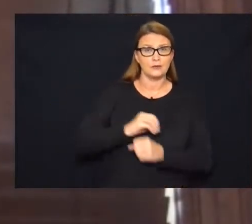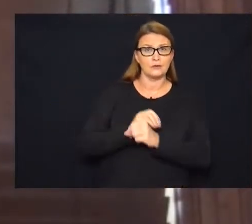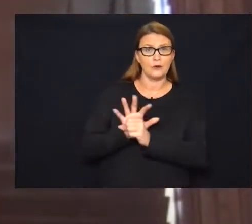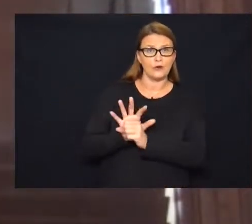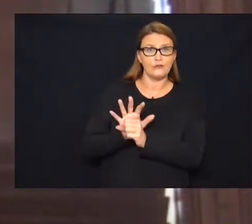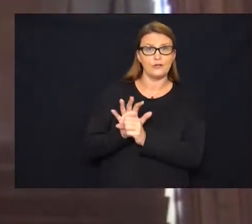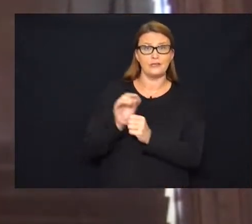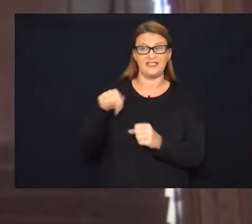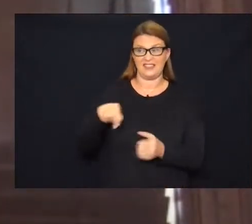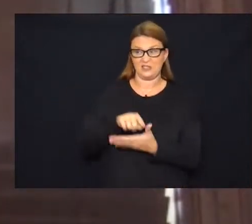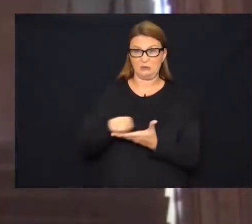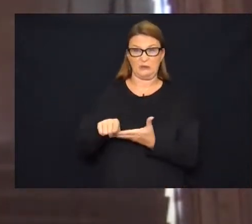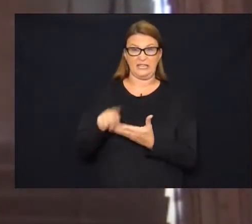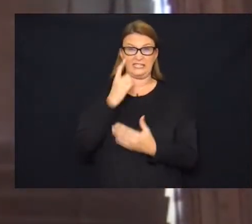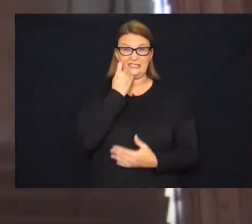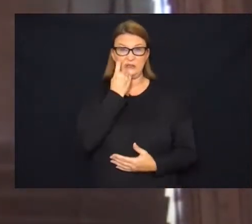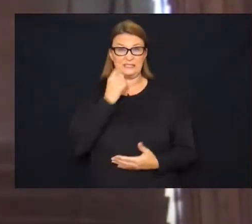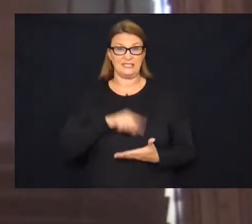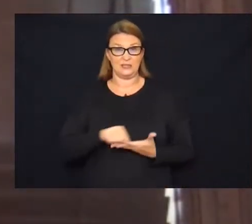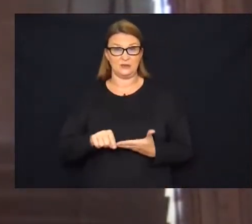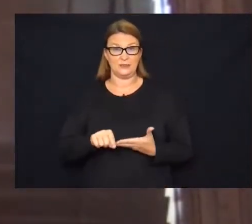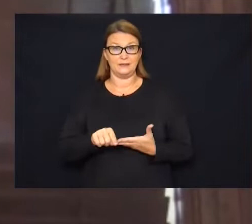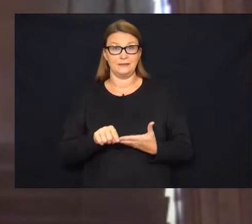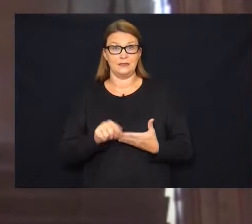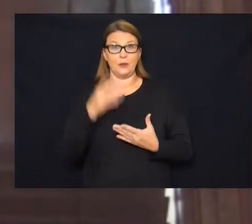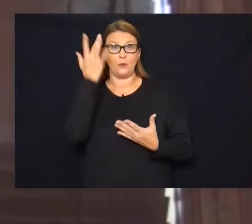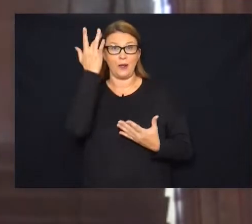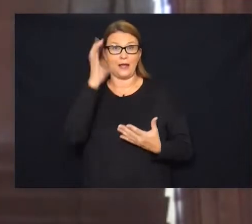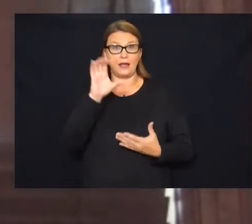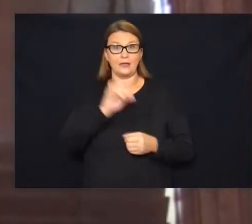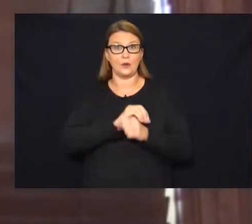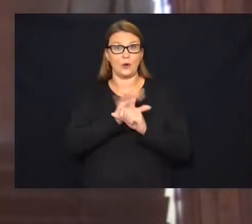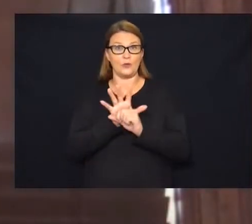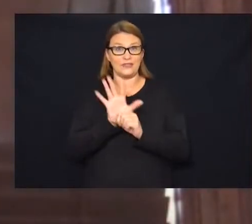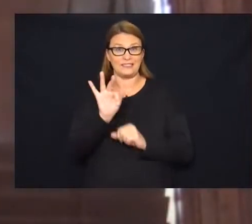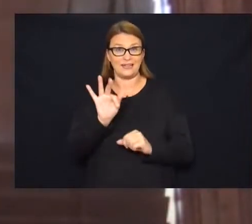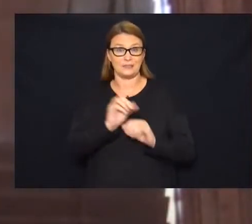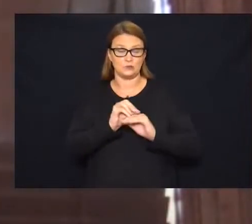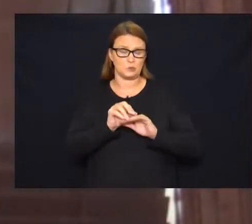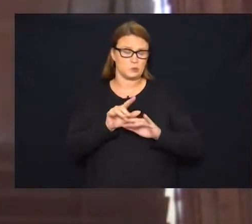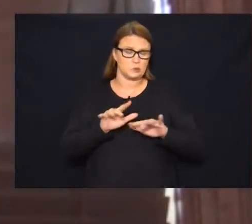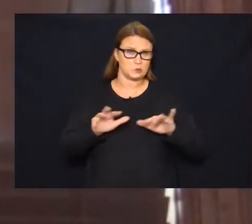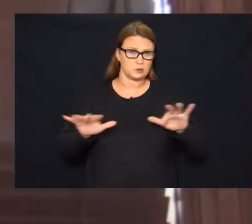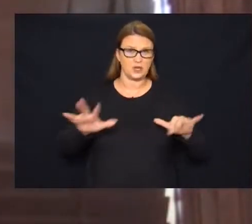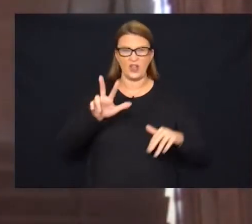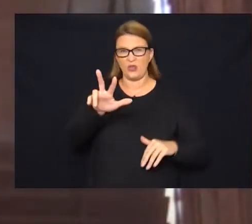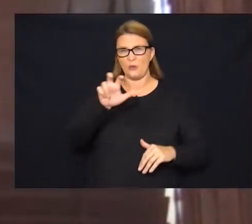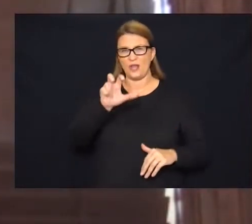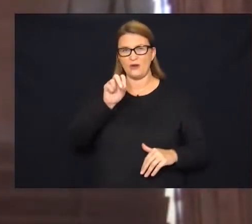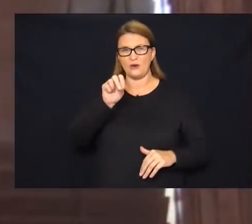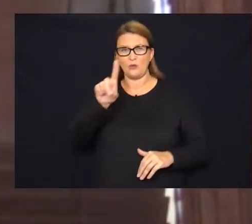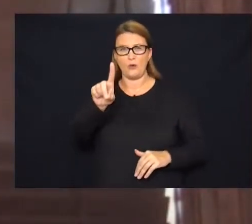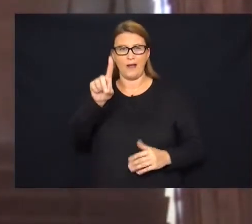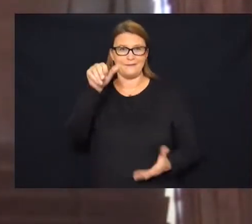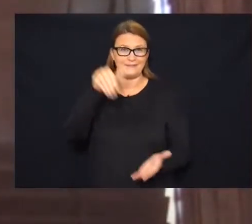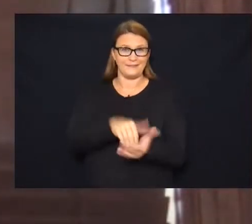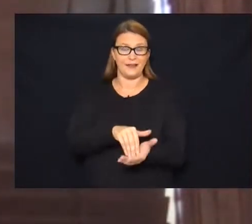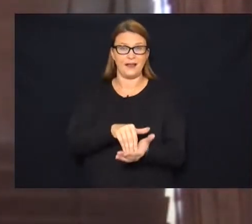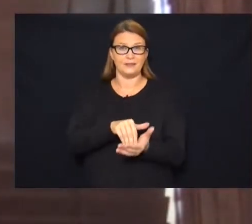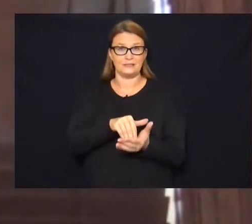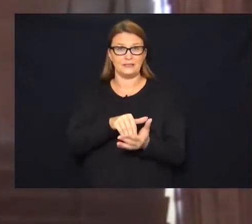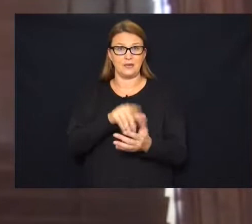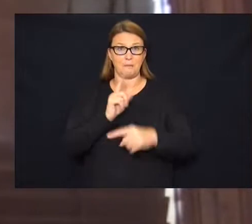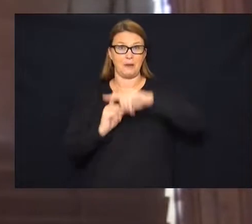this past week from the spread of COVID-19. And we averaged about 301,000 cases a